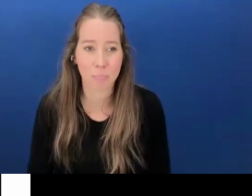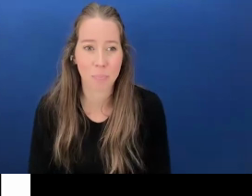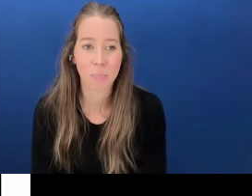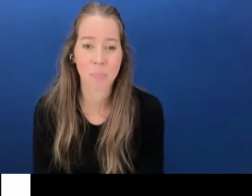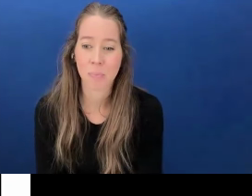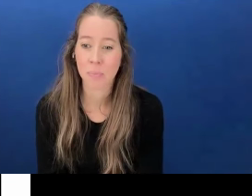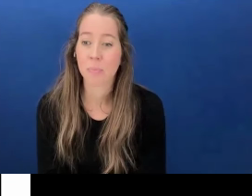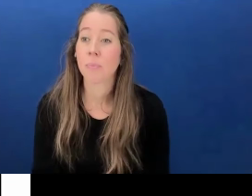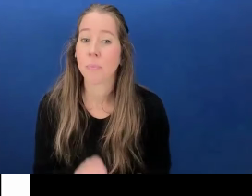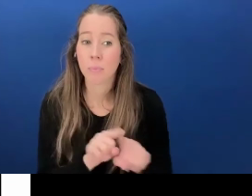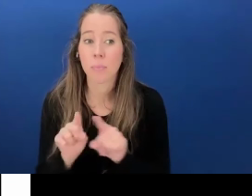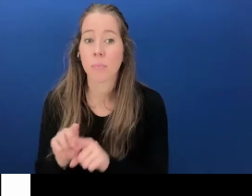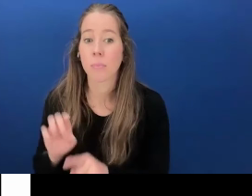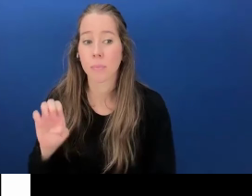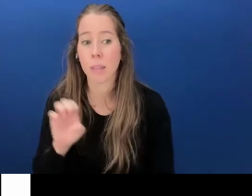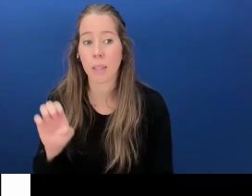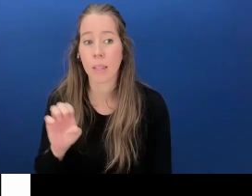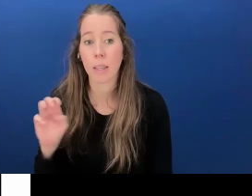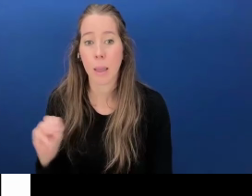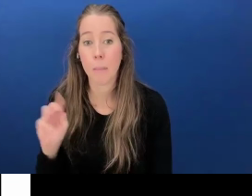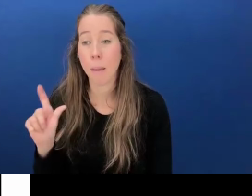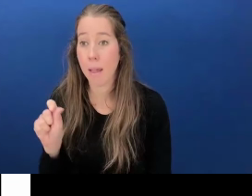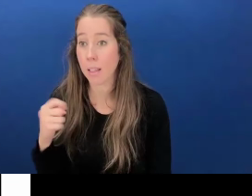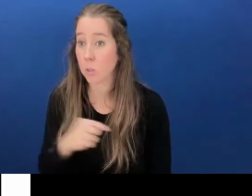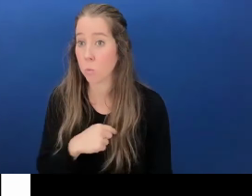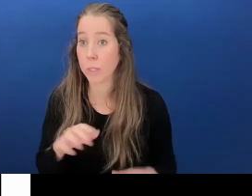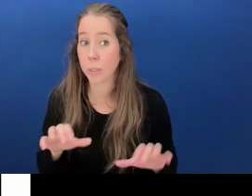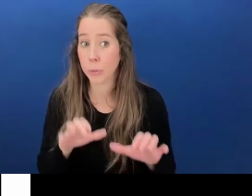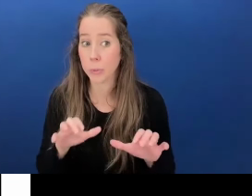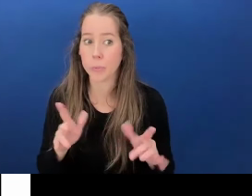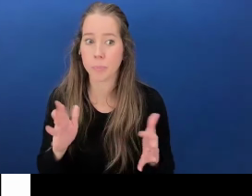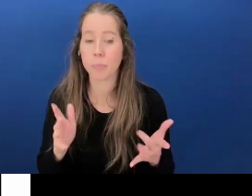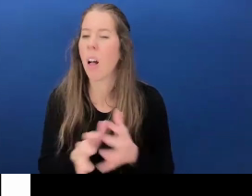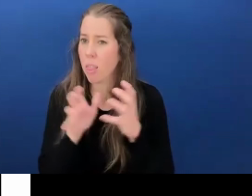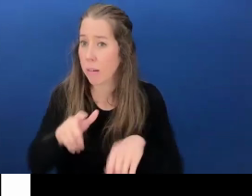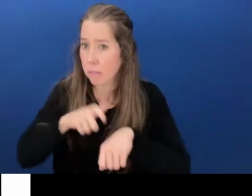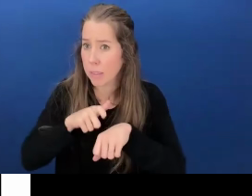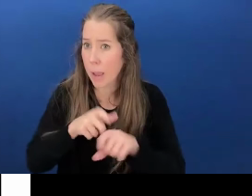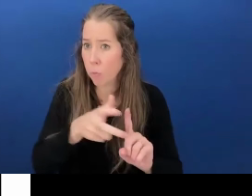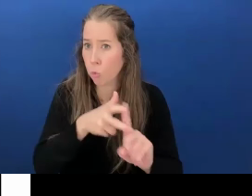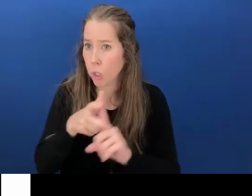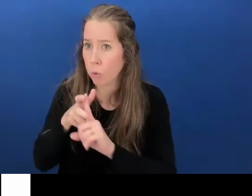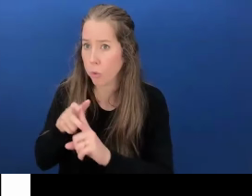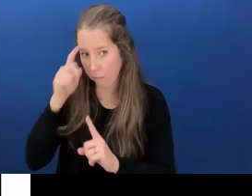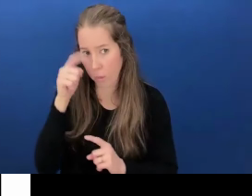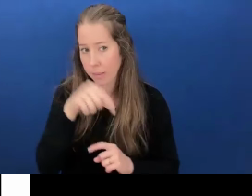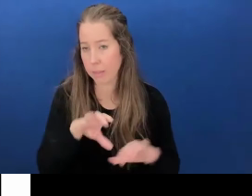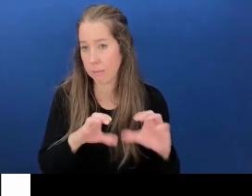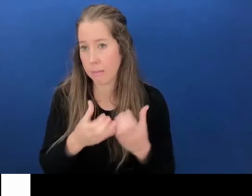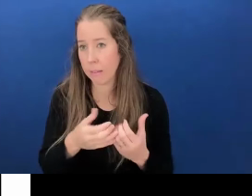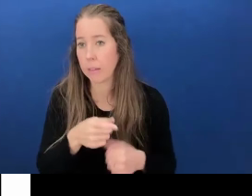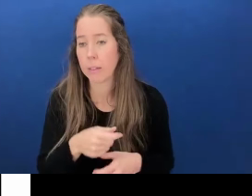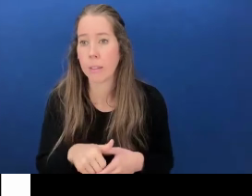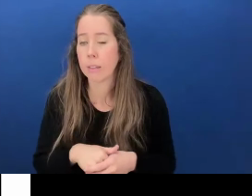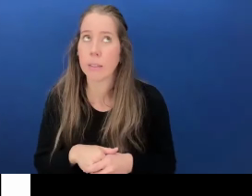and what we do with EMLS, we do take a lot of time into recruiting for these classes.